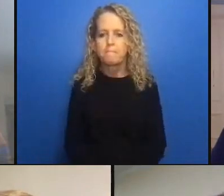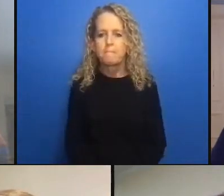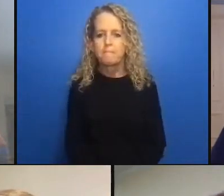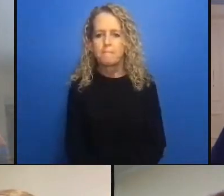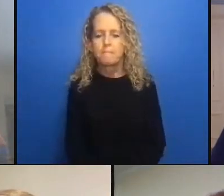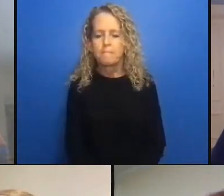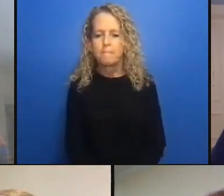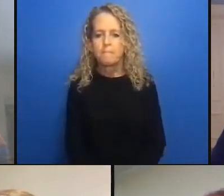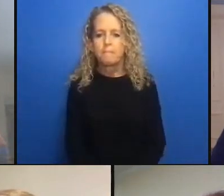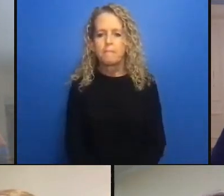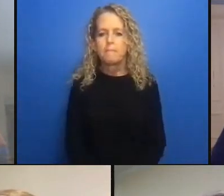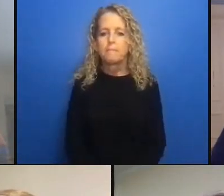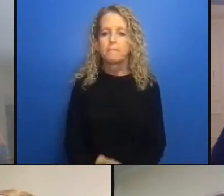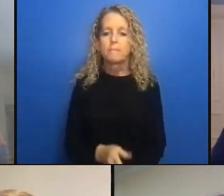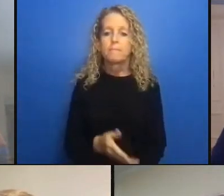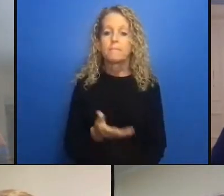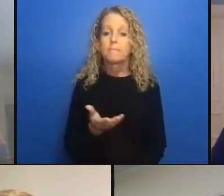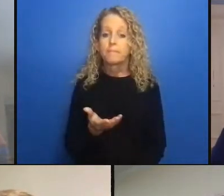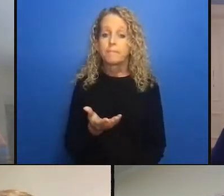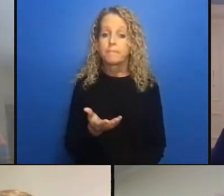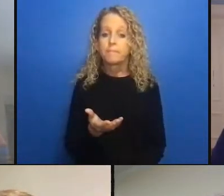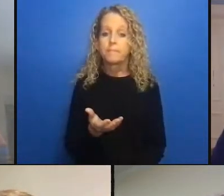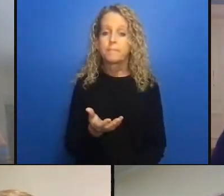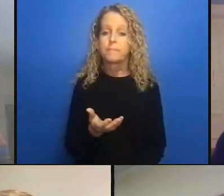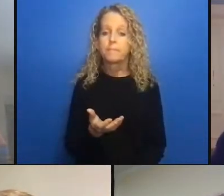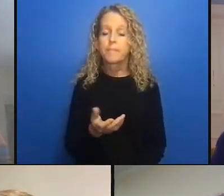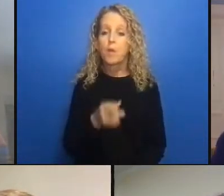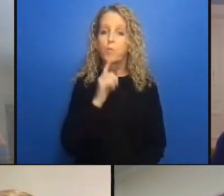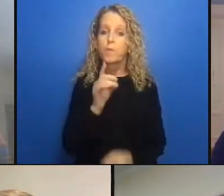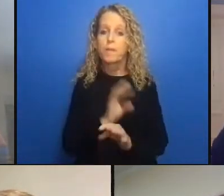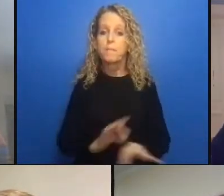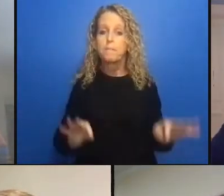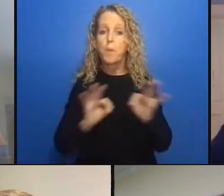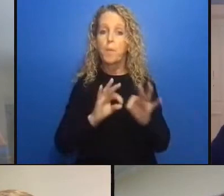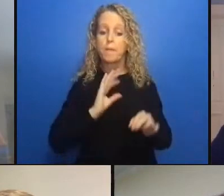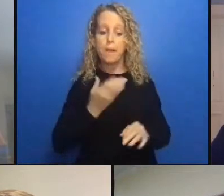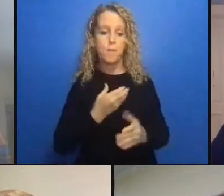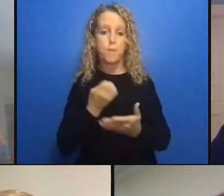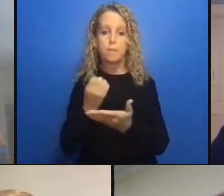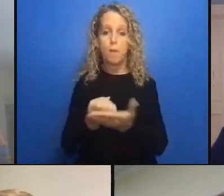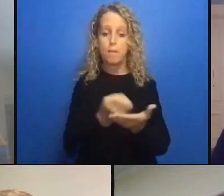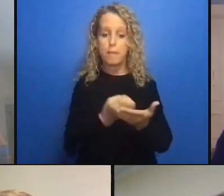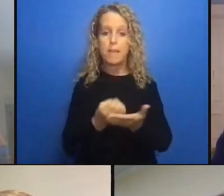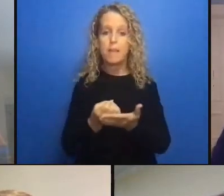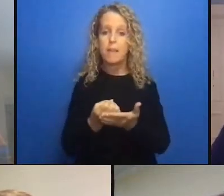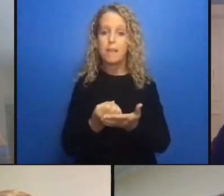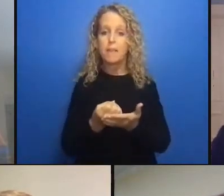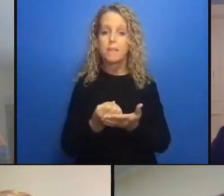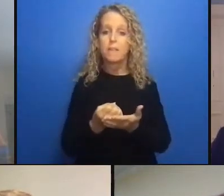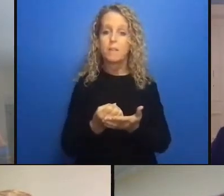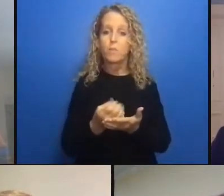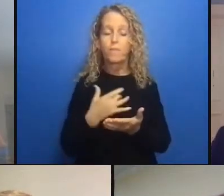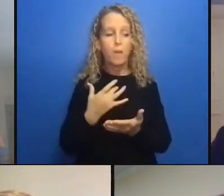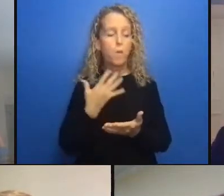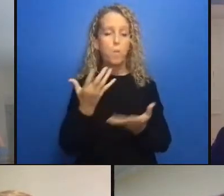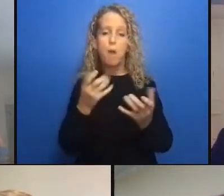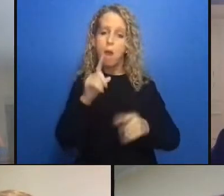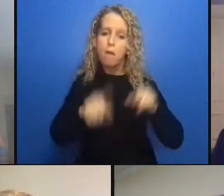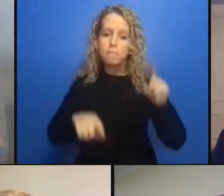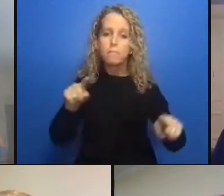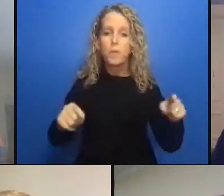really want our economy to be rich and vibrant and reach all across the province, to all of the rural areas,